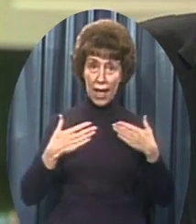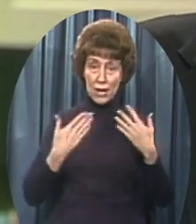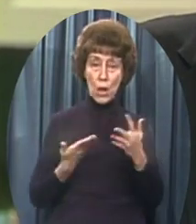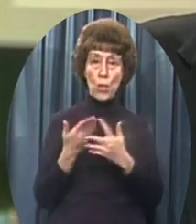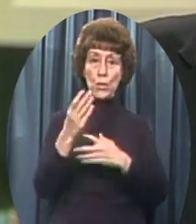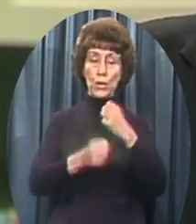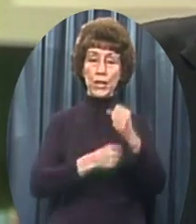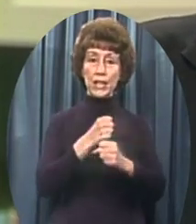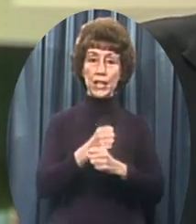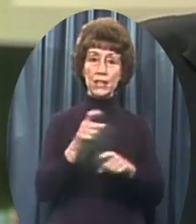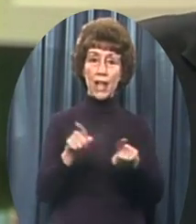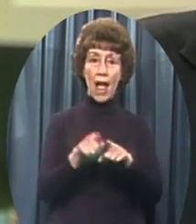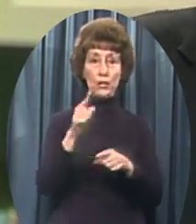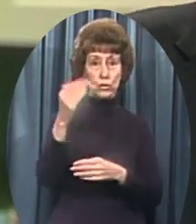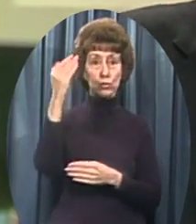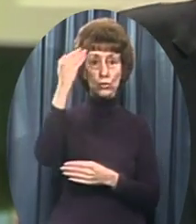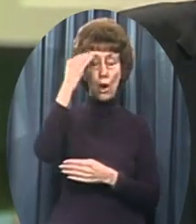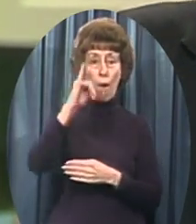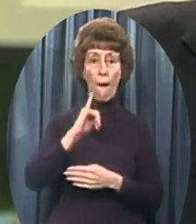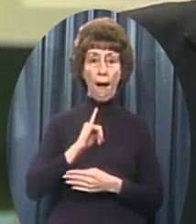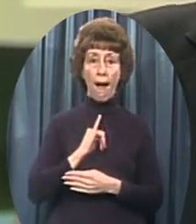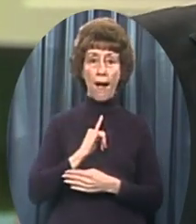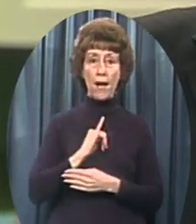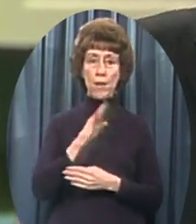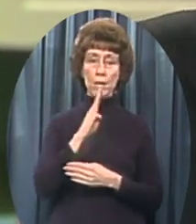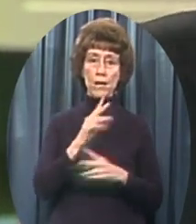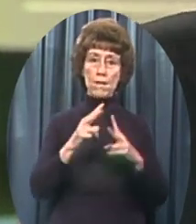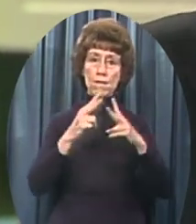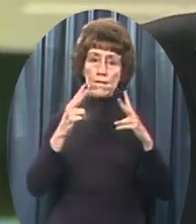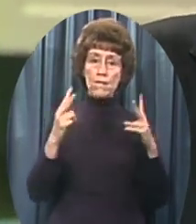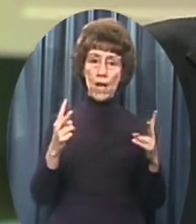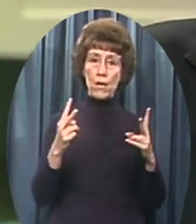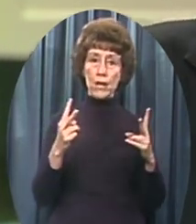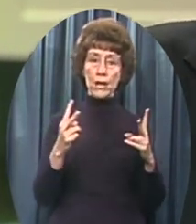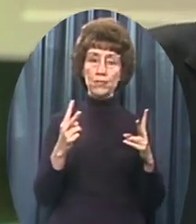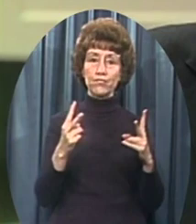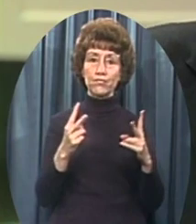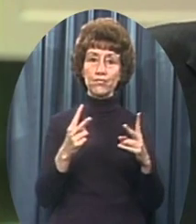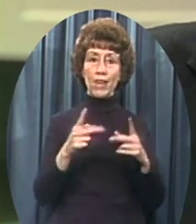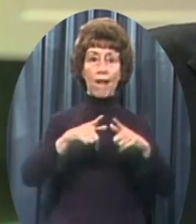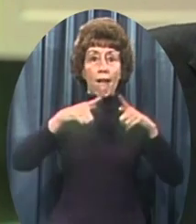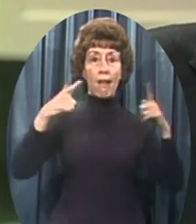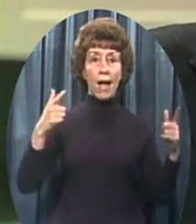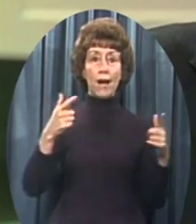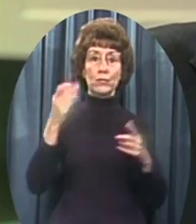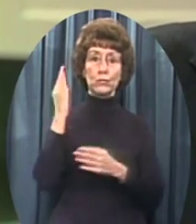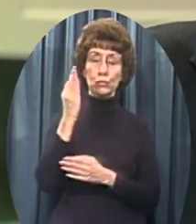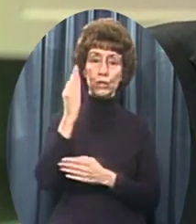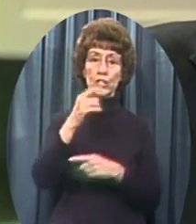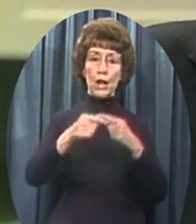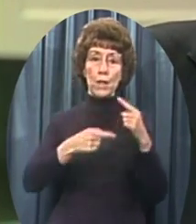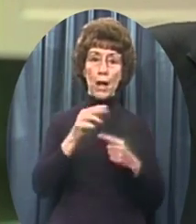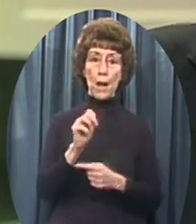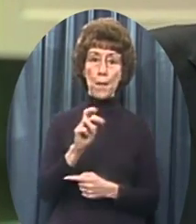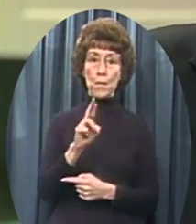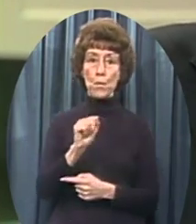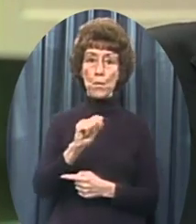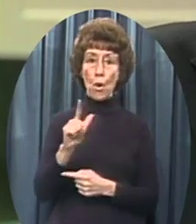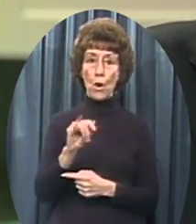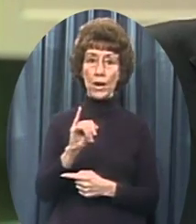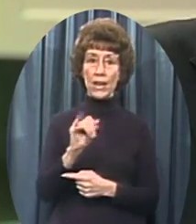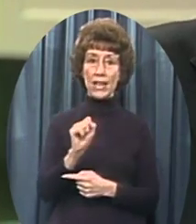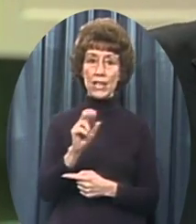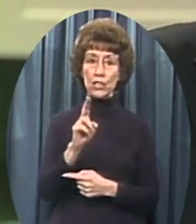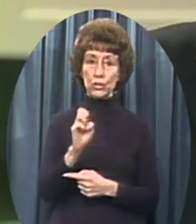the years, as you know, I have been very outspoken on the moral issues that I think count. The Apostle Paul was sort of that